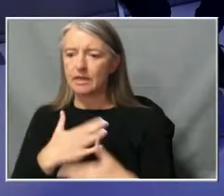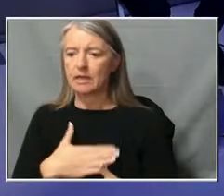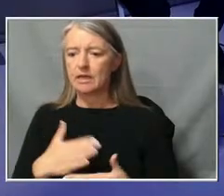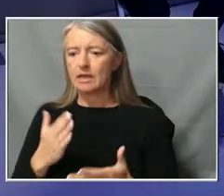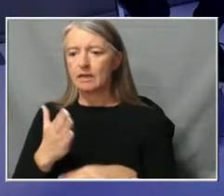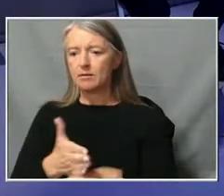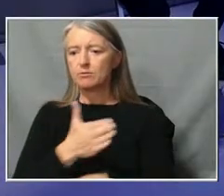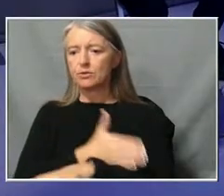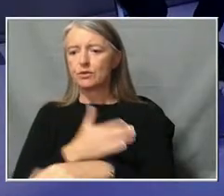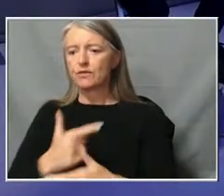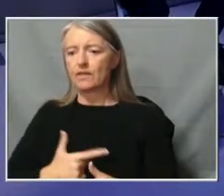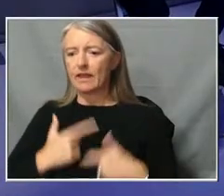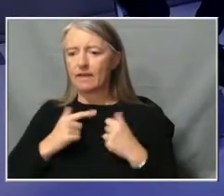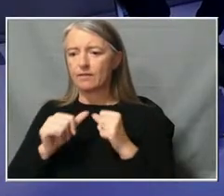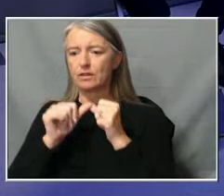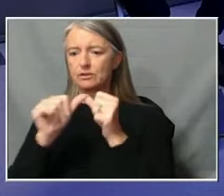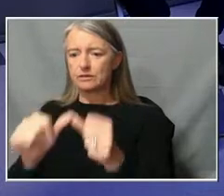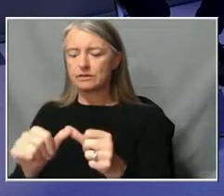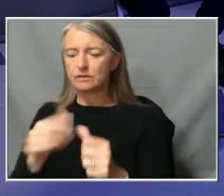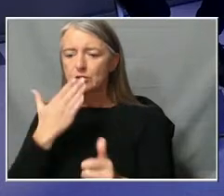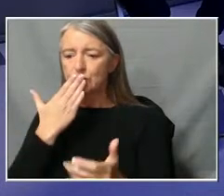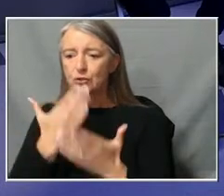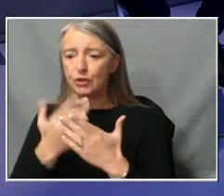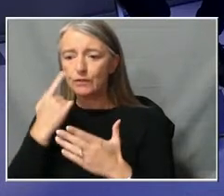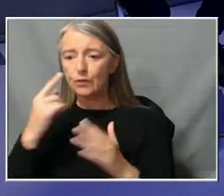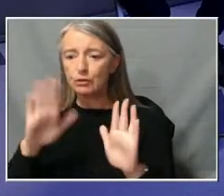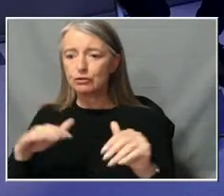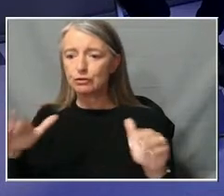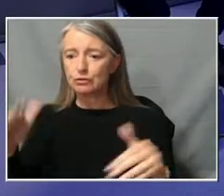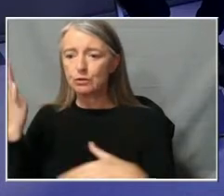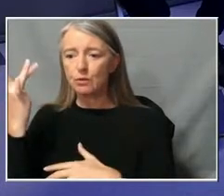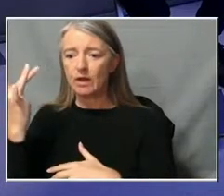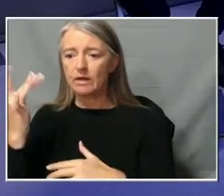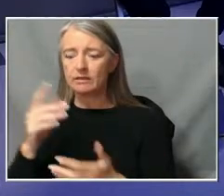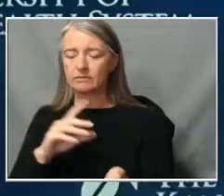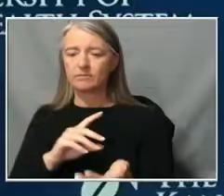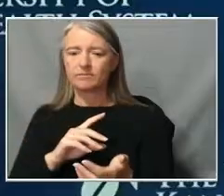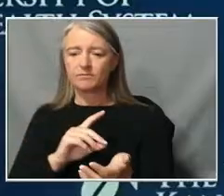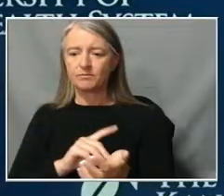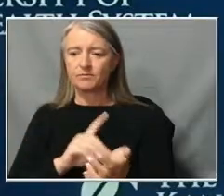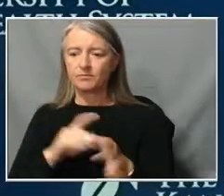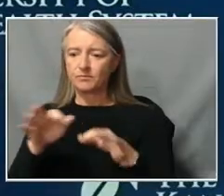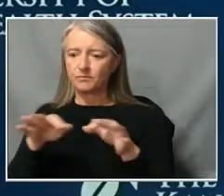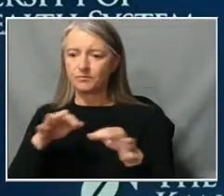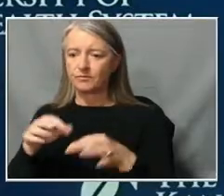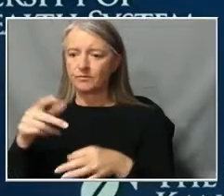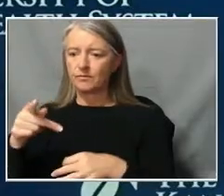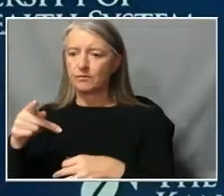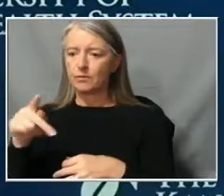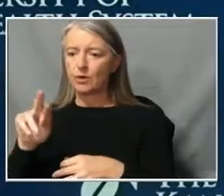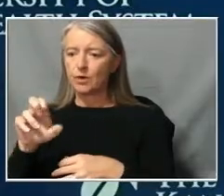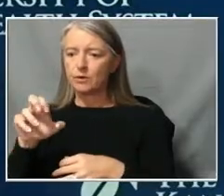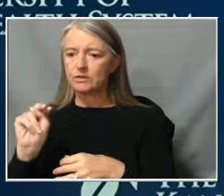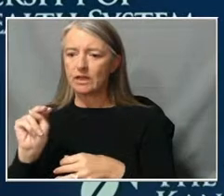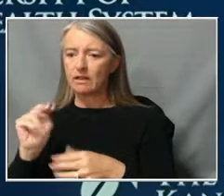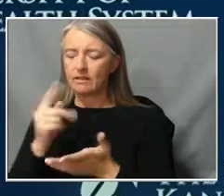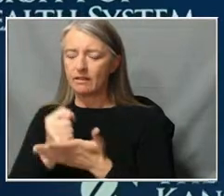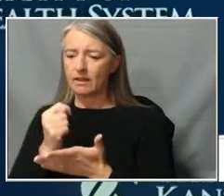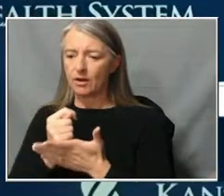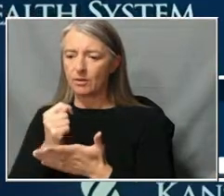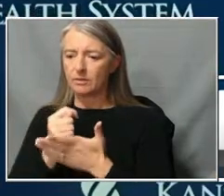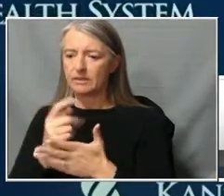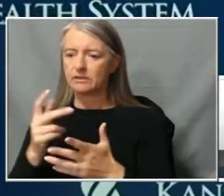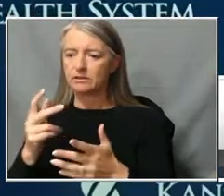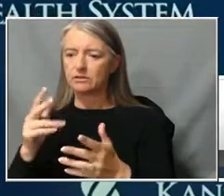makes it particularly good for children. Explain why. Well, what Dr. Rotano was just saying, where proton therapy is able to treat